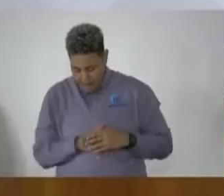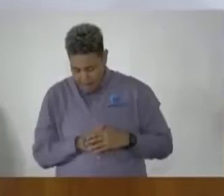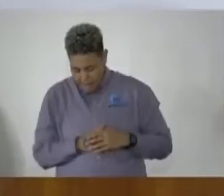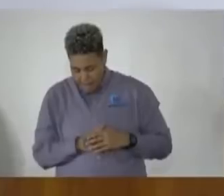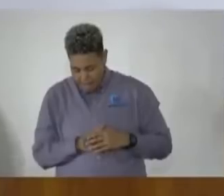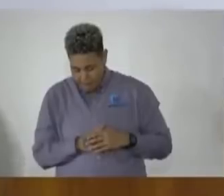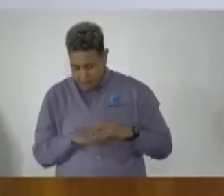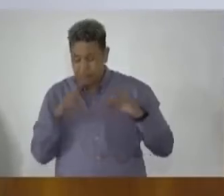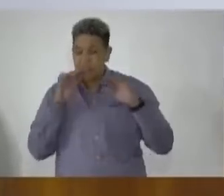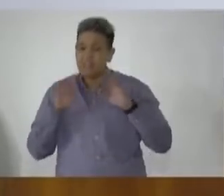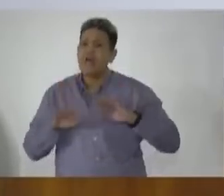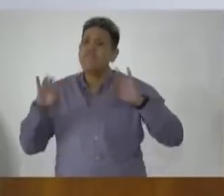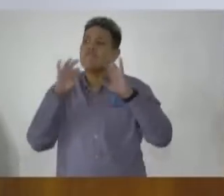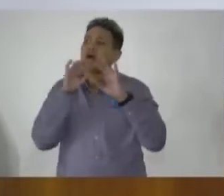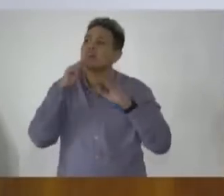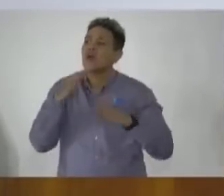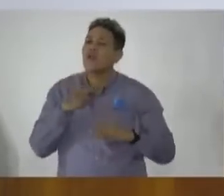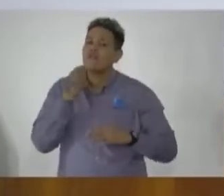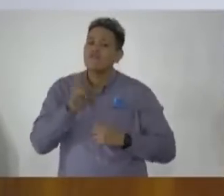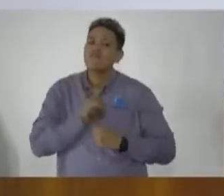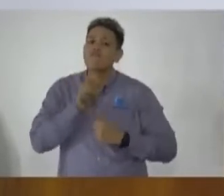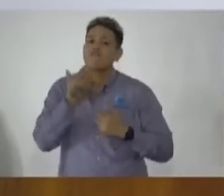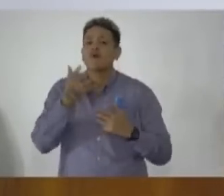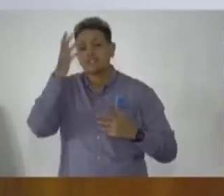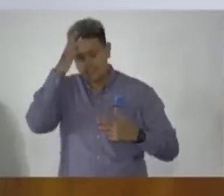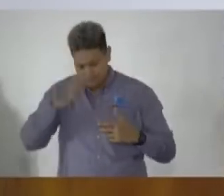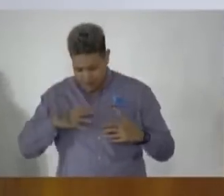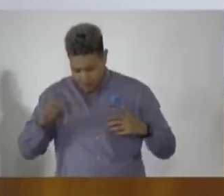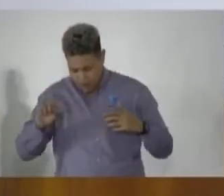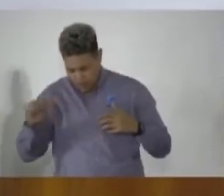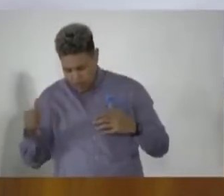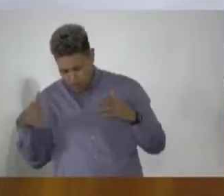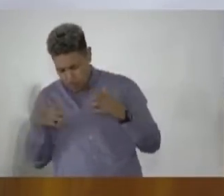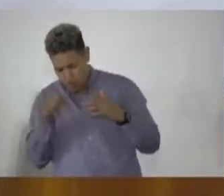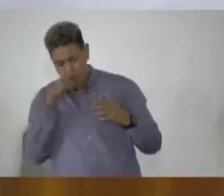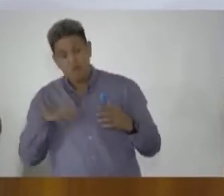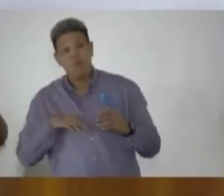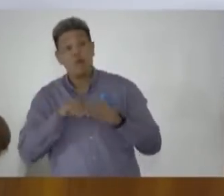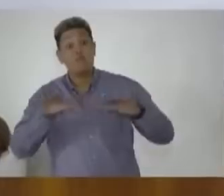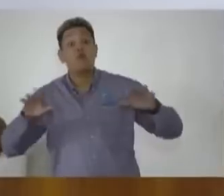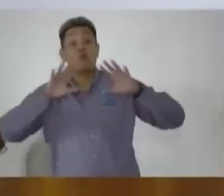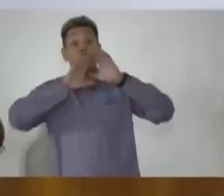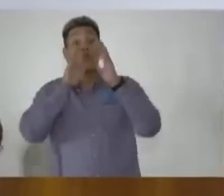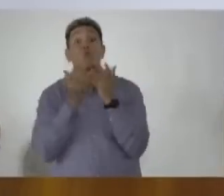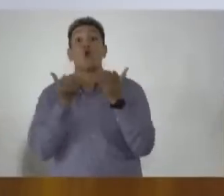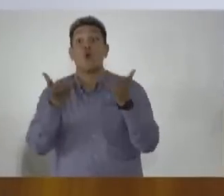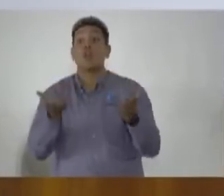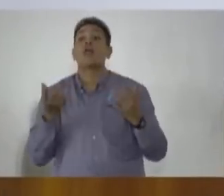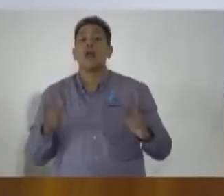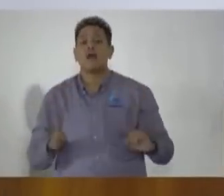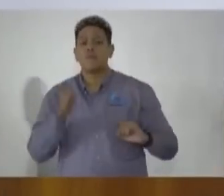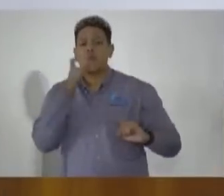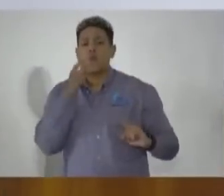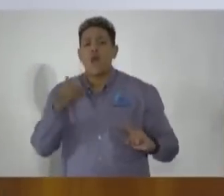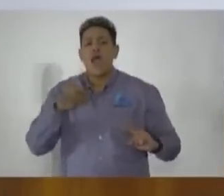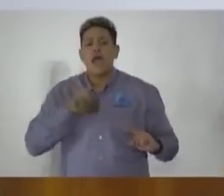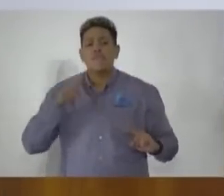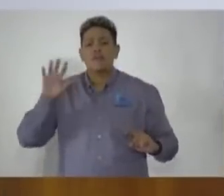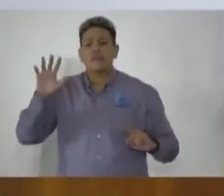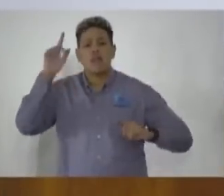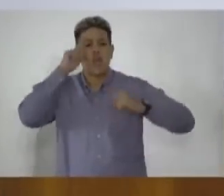a Vital Voices Fellow, which is another group of women across the world who have as